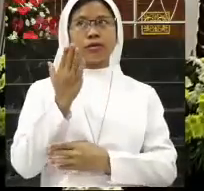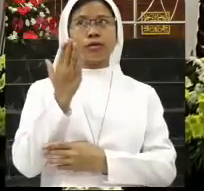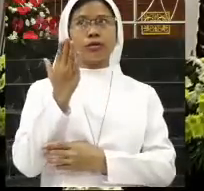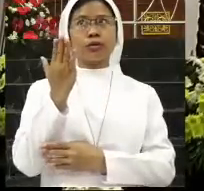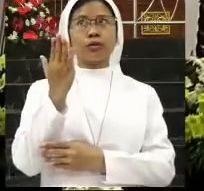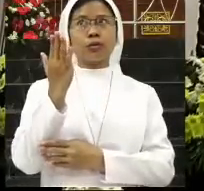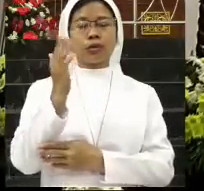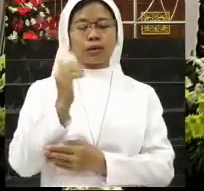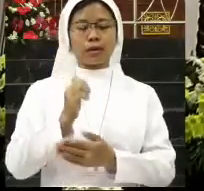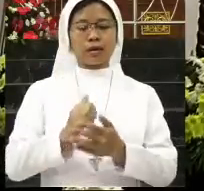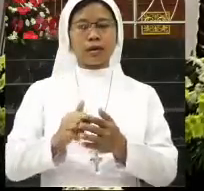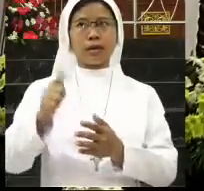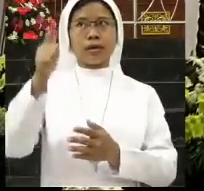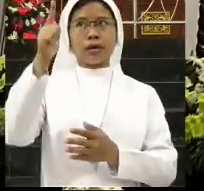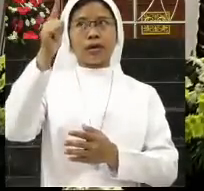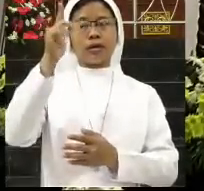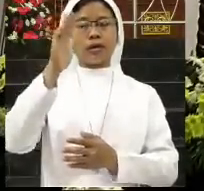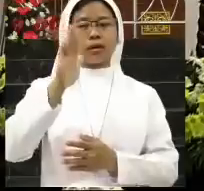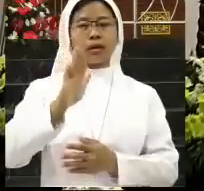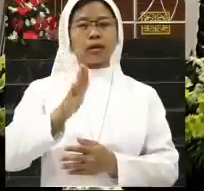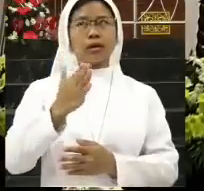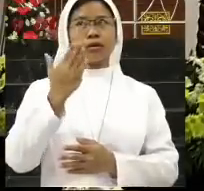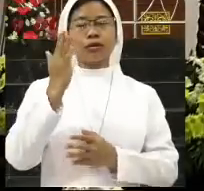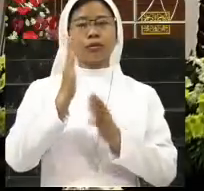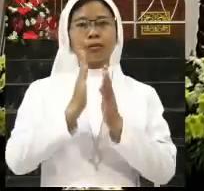sa Diyos